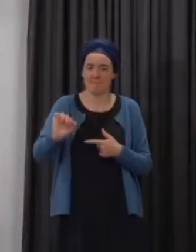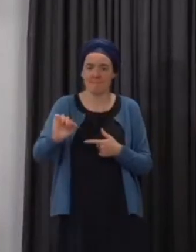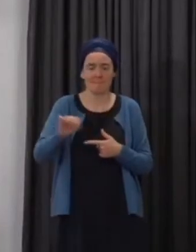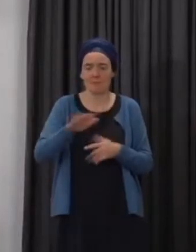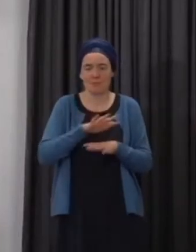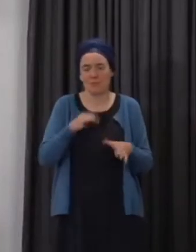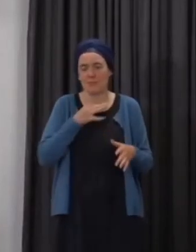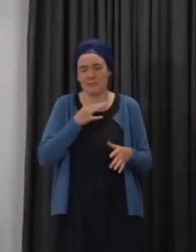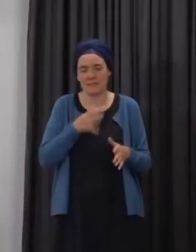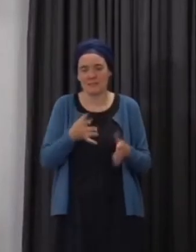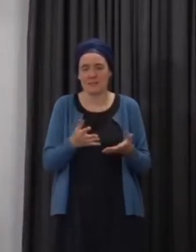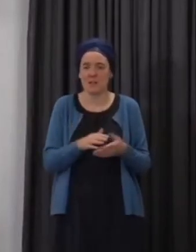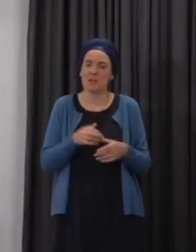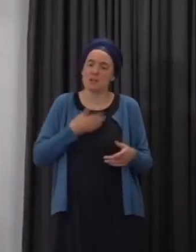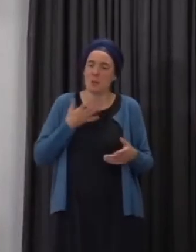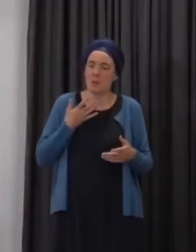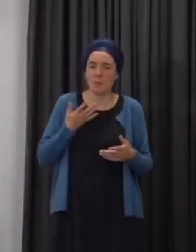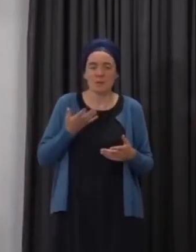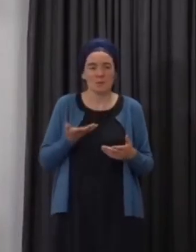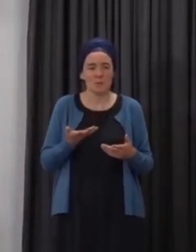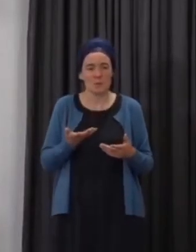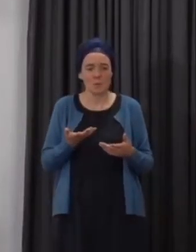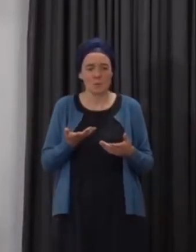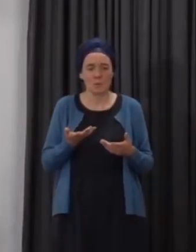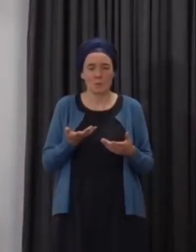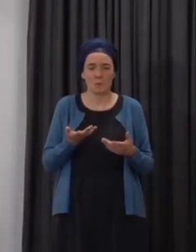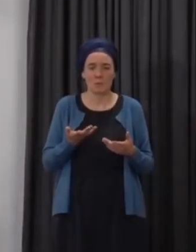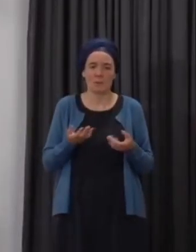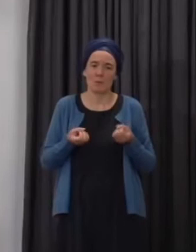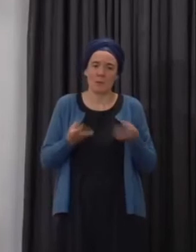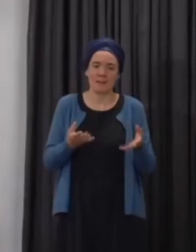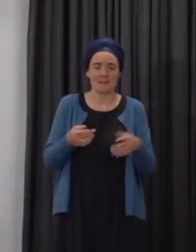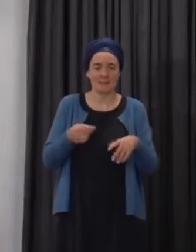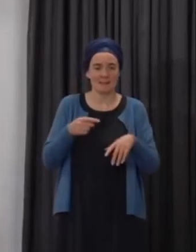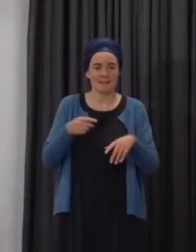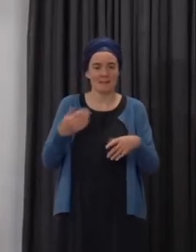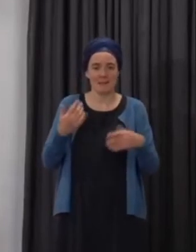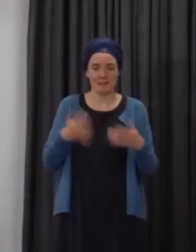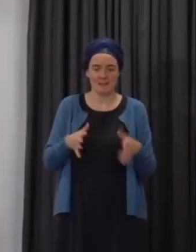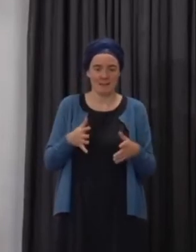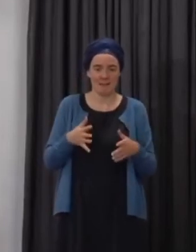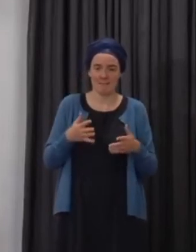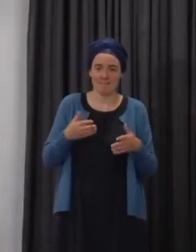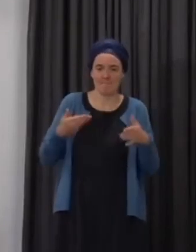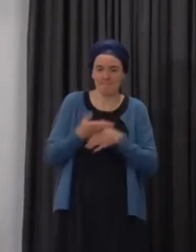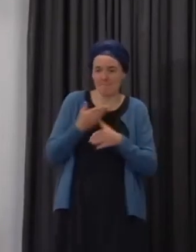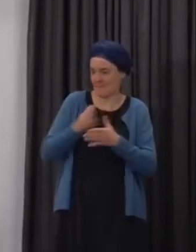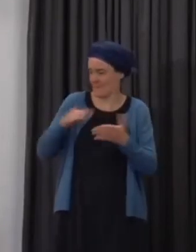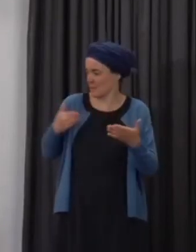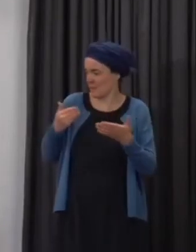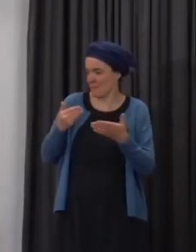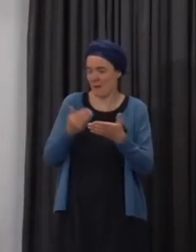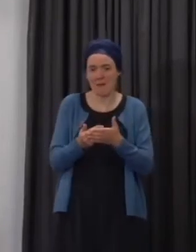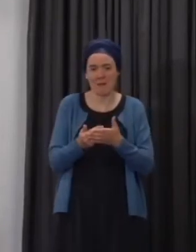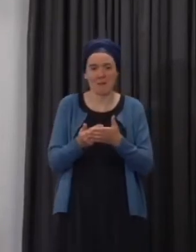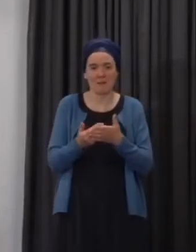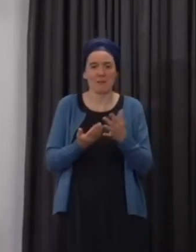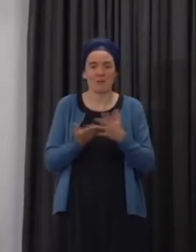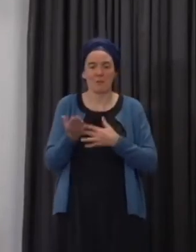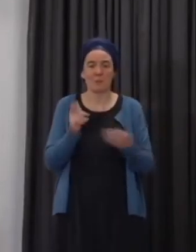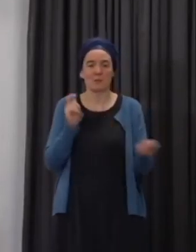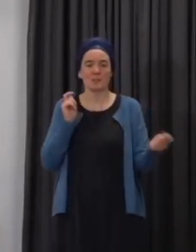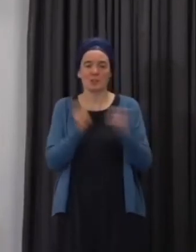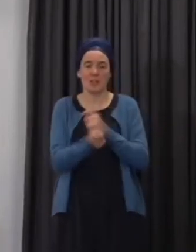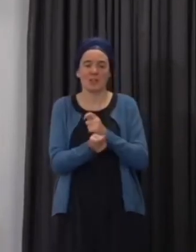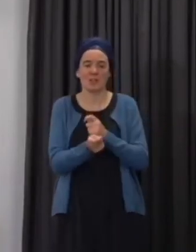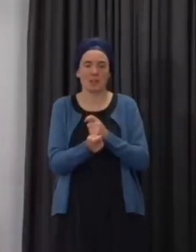are not thrown away by taking a less than cautious approach to moving forward. And the deliberate publication of this